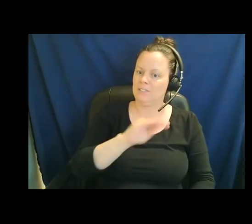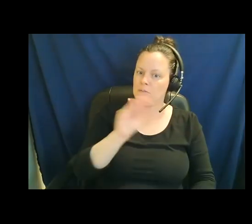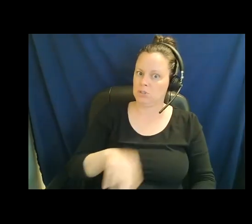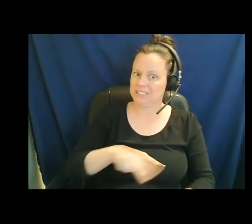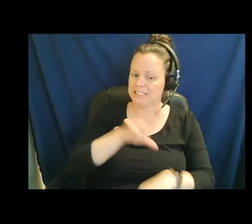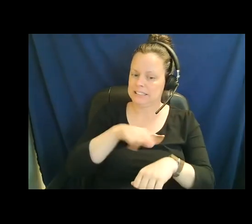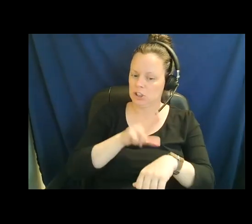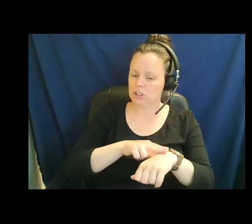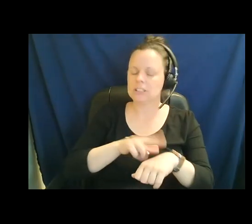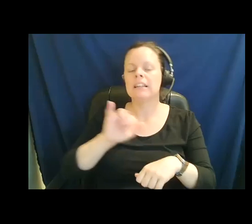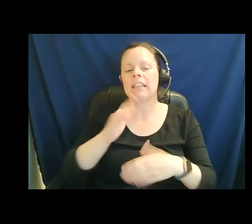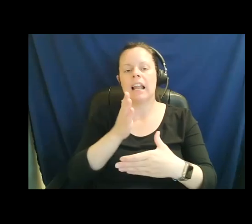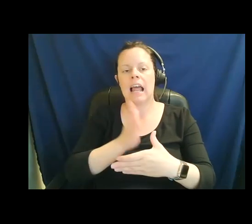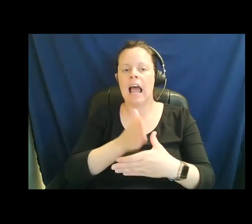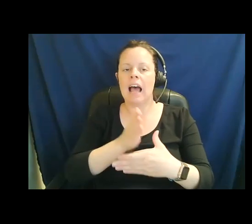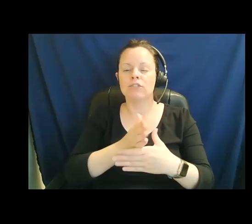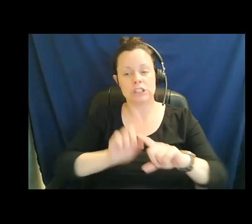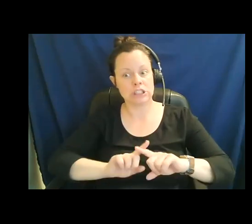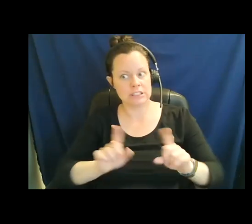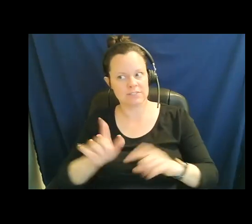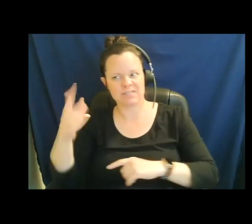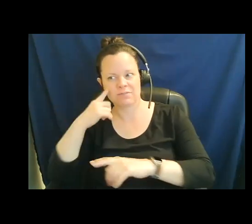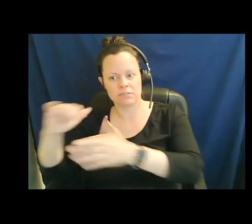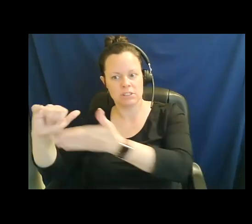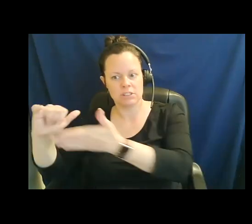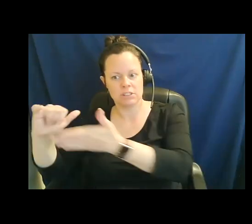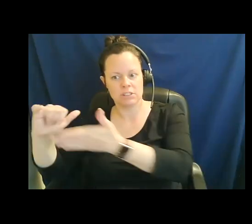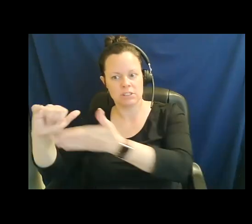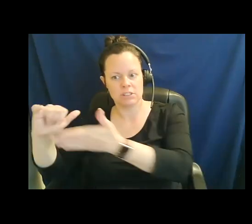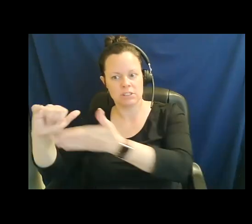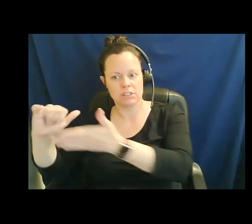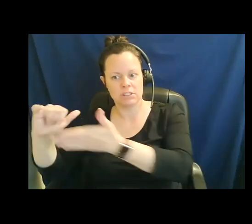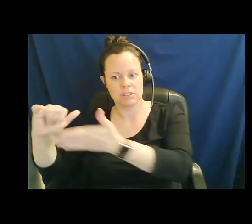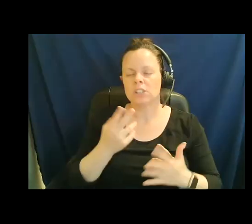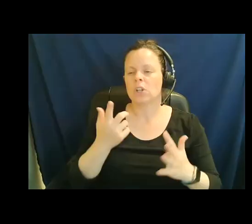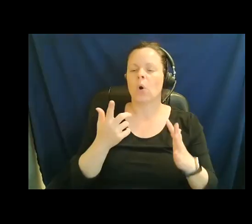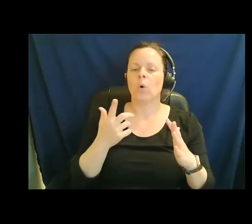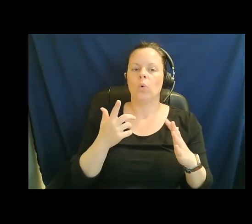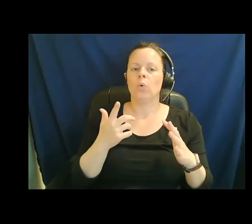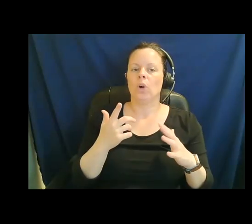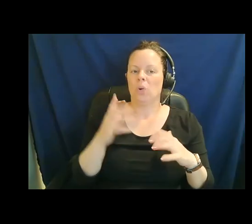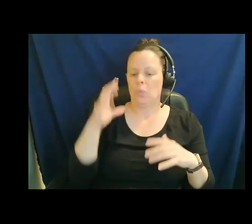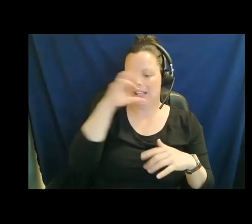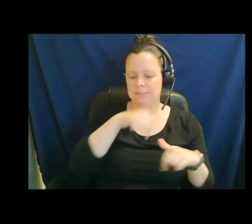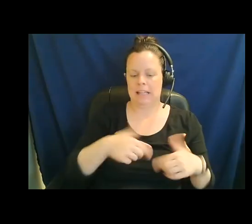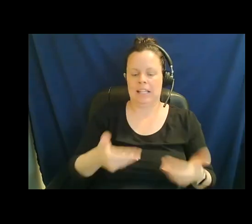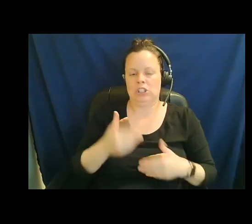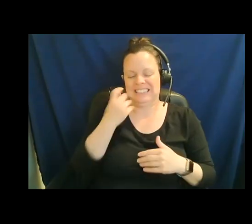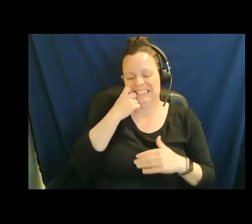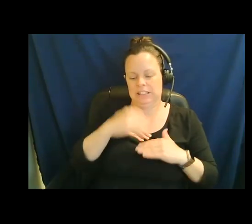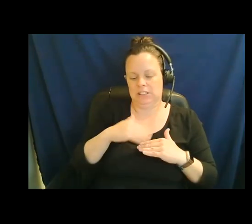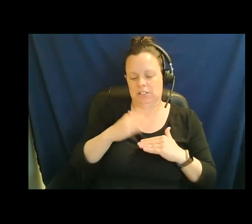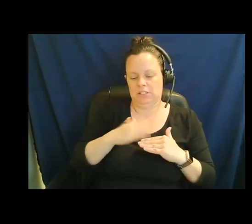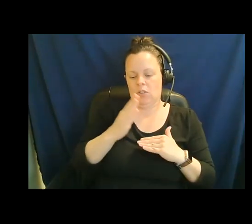skewed by the hot spots like New York City and the like. And so Riverbend Food Bank is just over 30% in